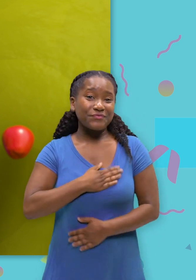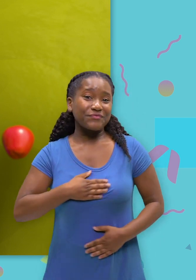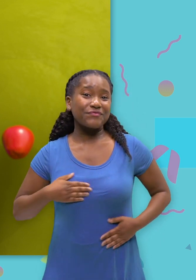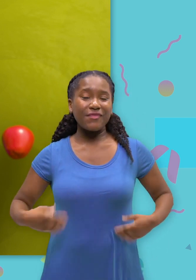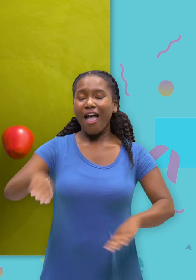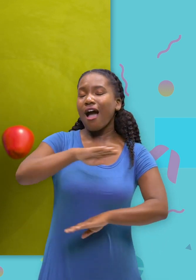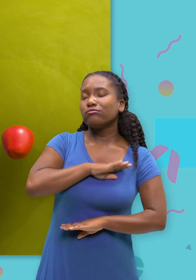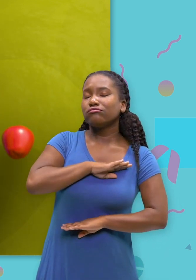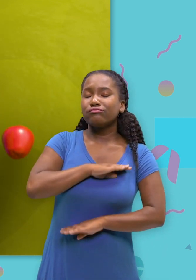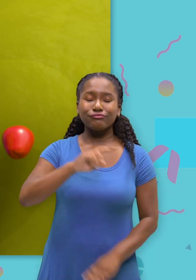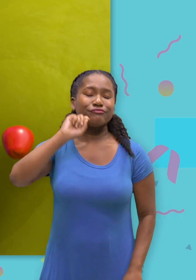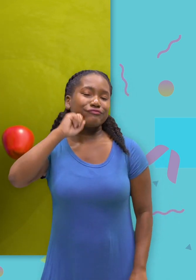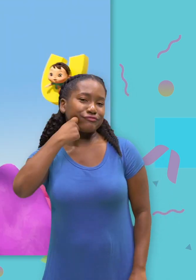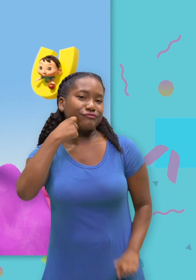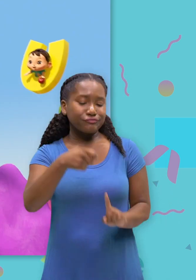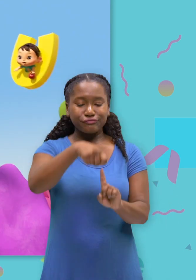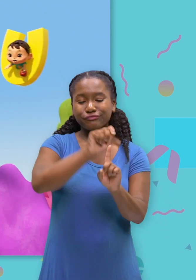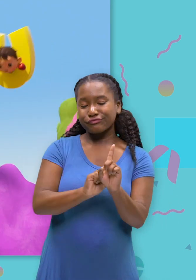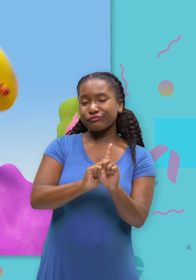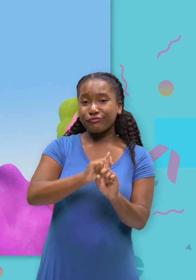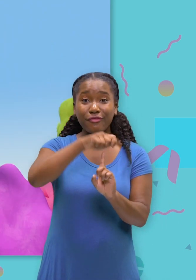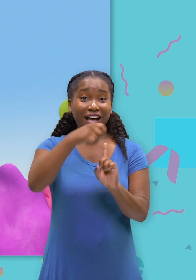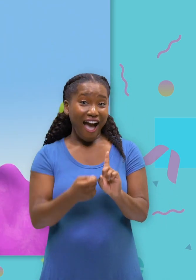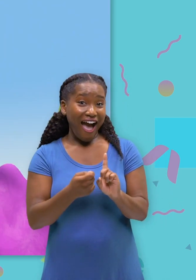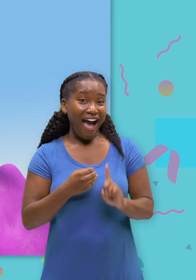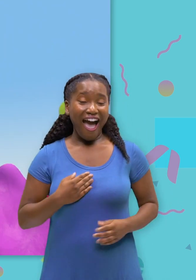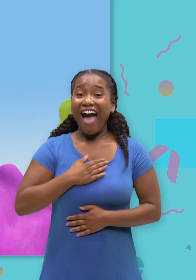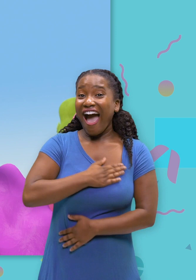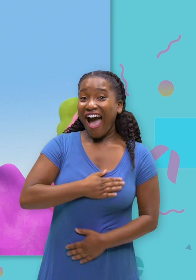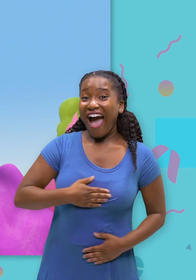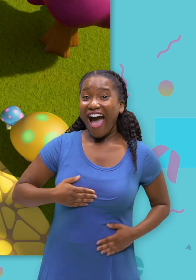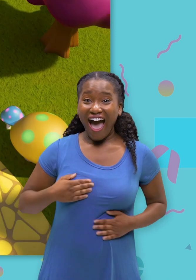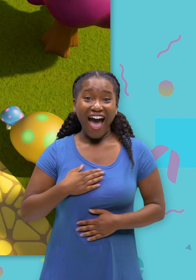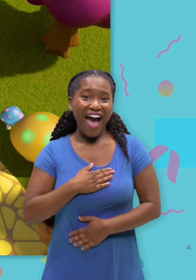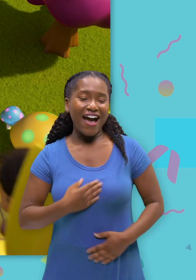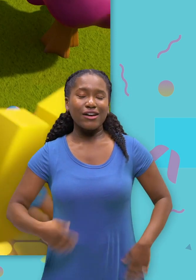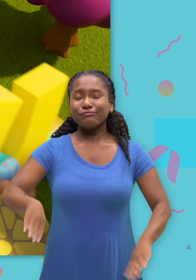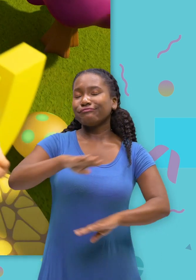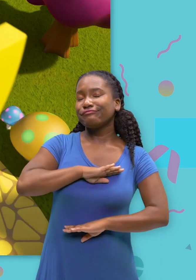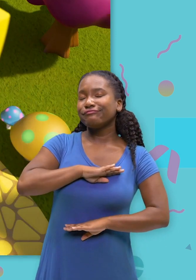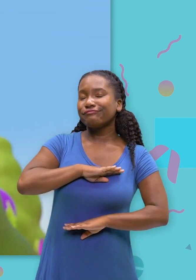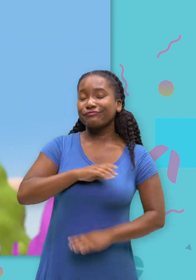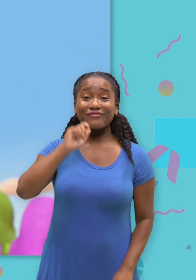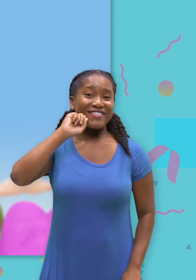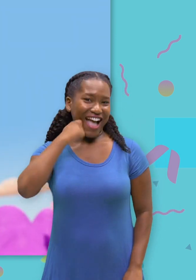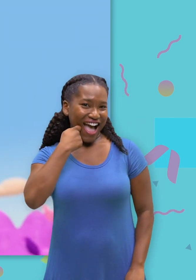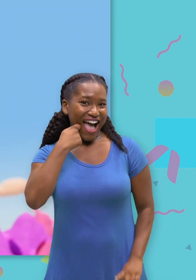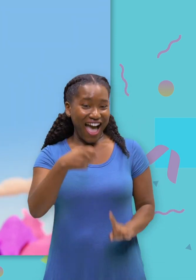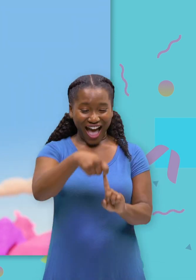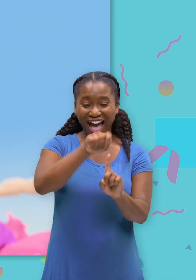oot, opals and bananas. I like to oot, oot,